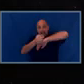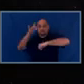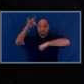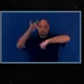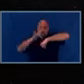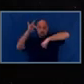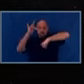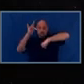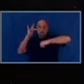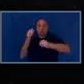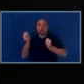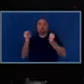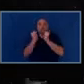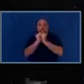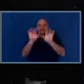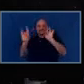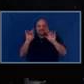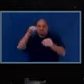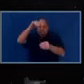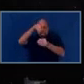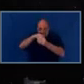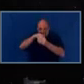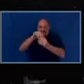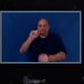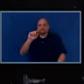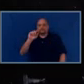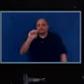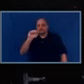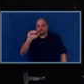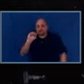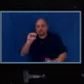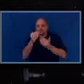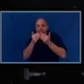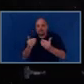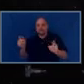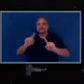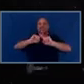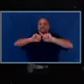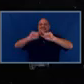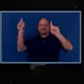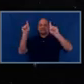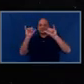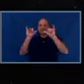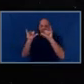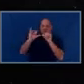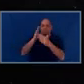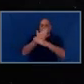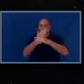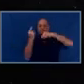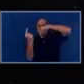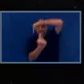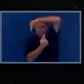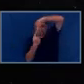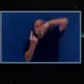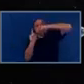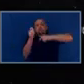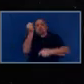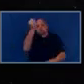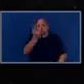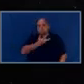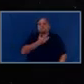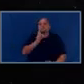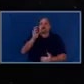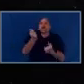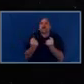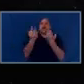in the TAG-SAM device. And the difference in the measurement between those two spins should give us information about how much mass we actually